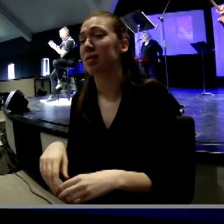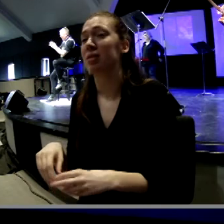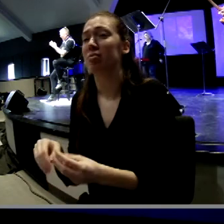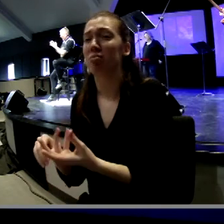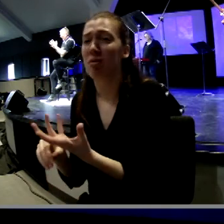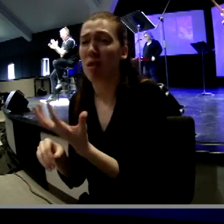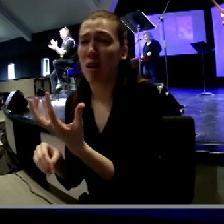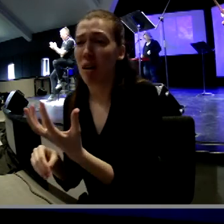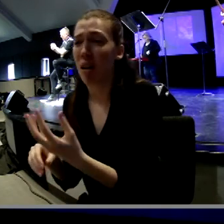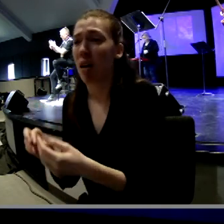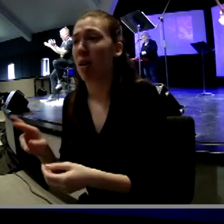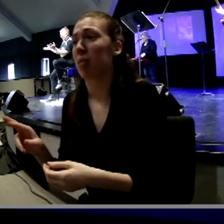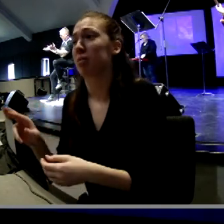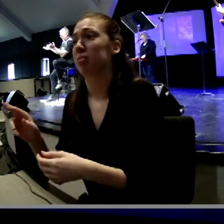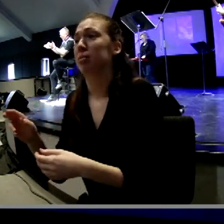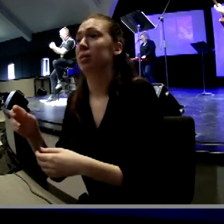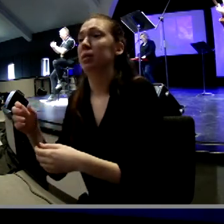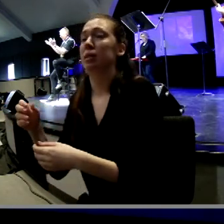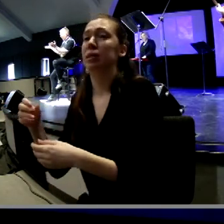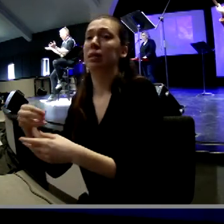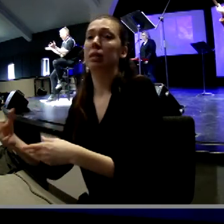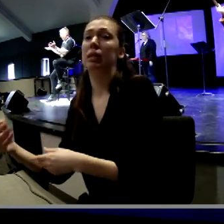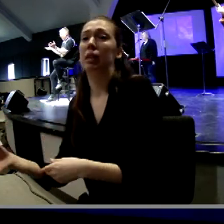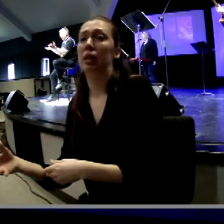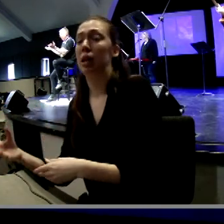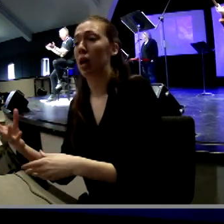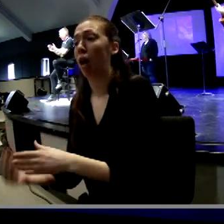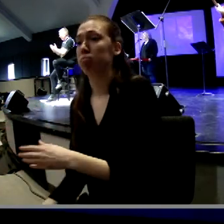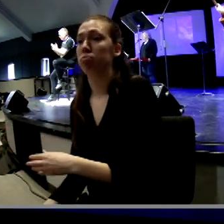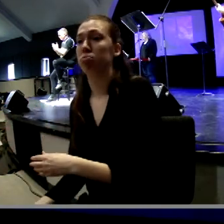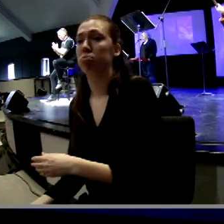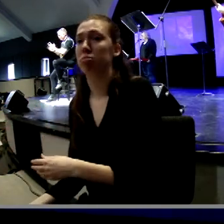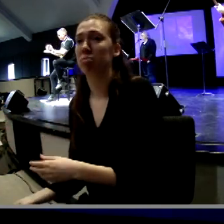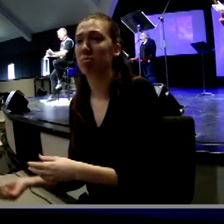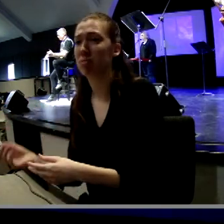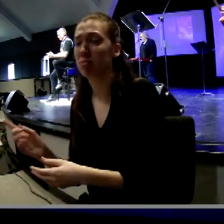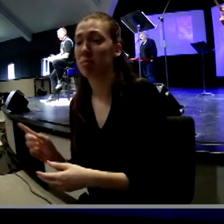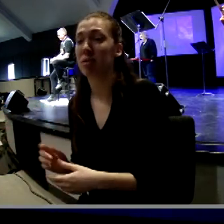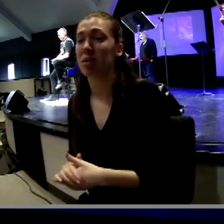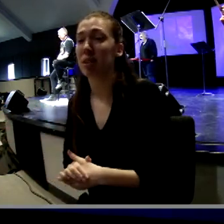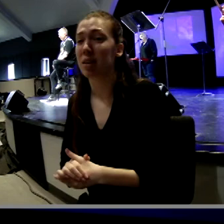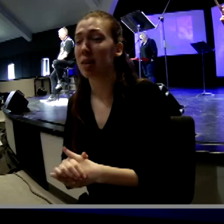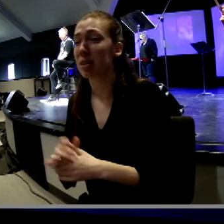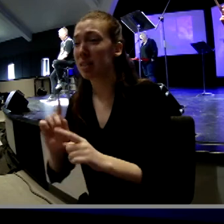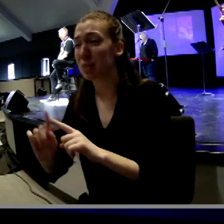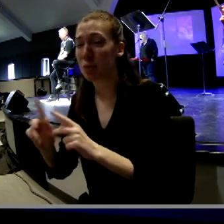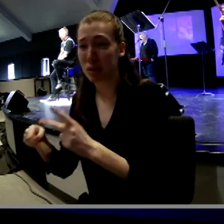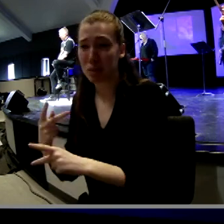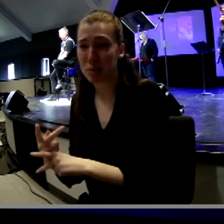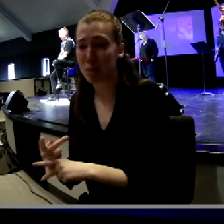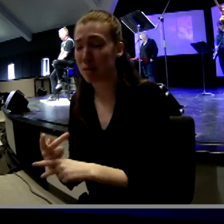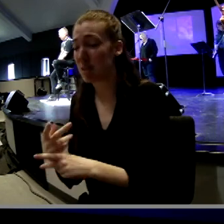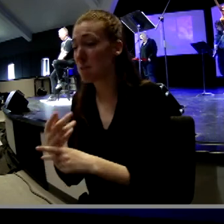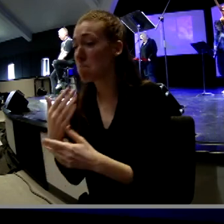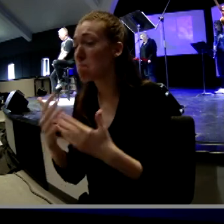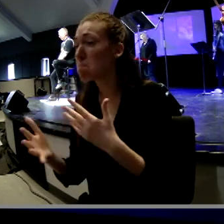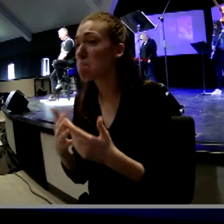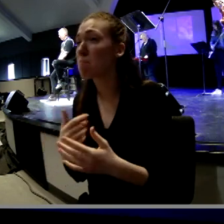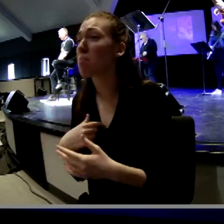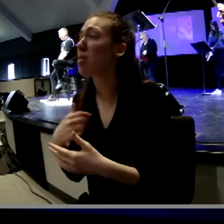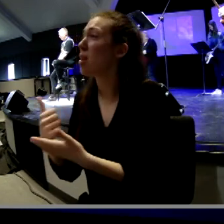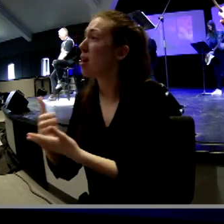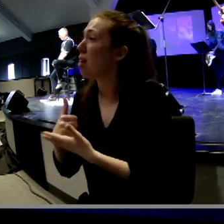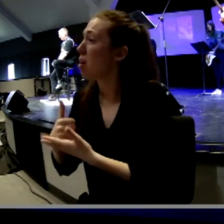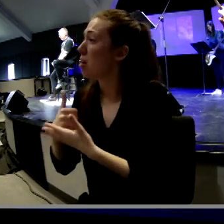is, God, where the seed is gone in their life, and they're a soil type. Give us the courage to